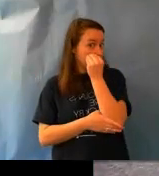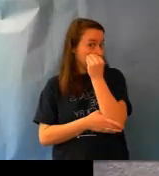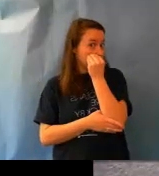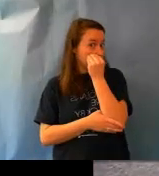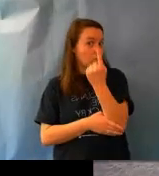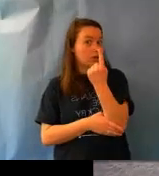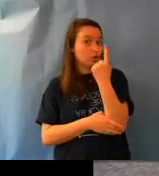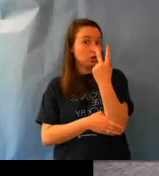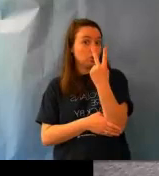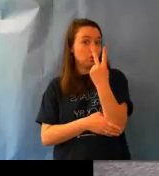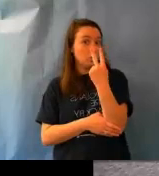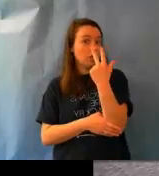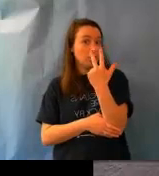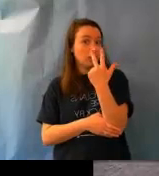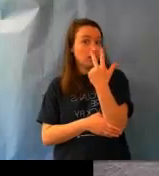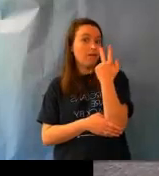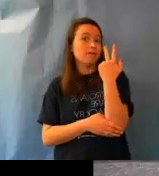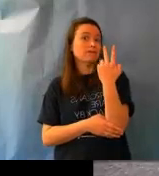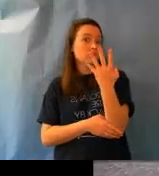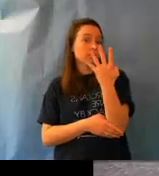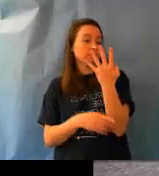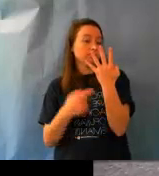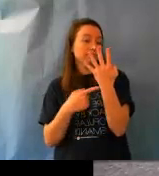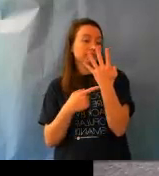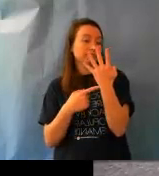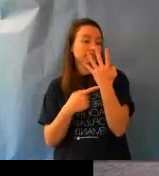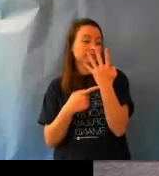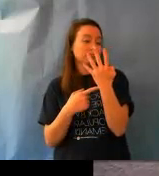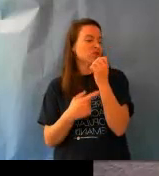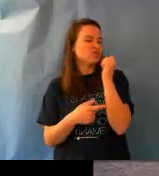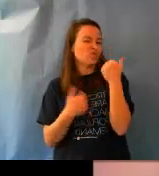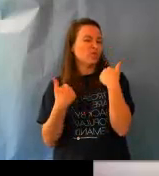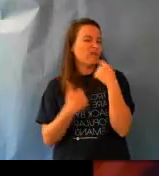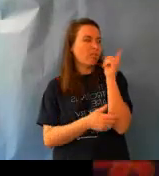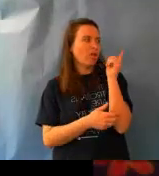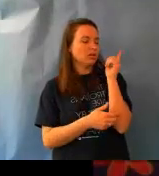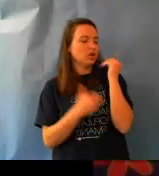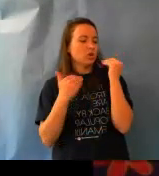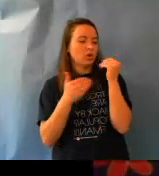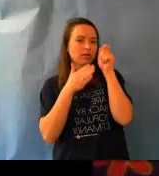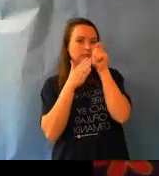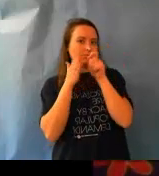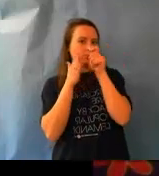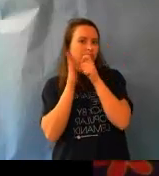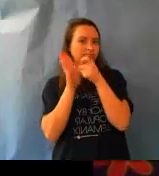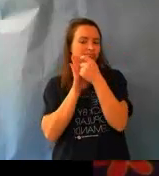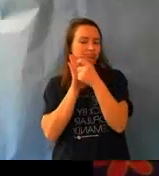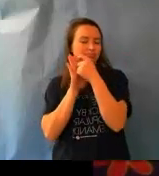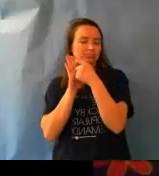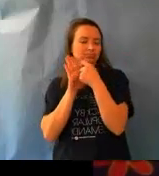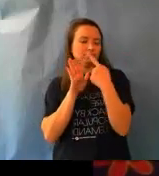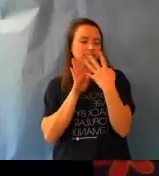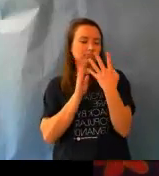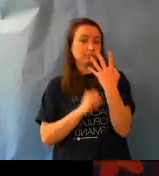1, 2, 3, 4. Since you don't have blocks, you can draw circles. 1, 2,